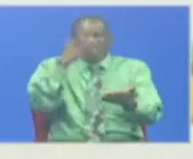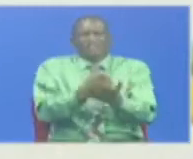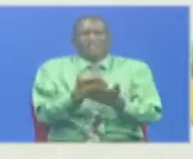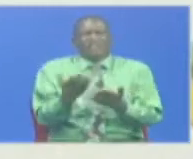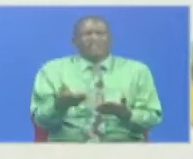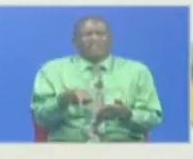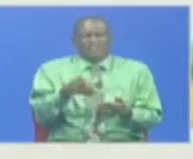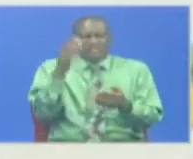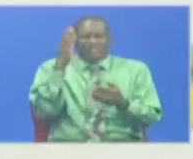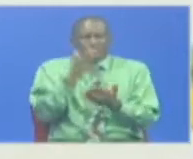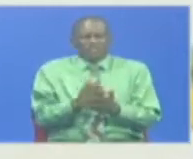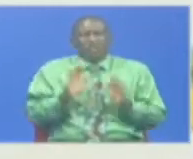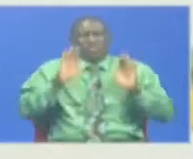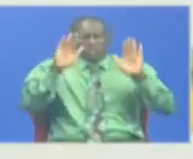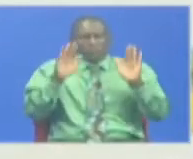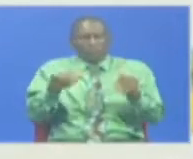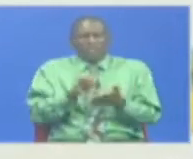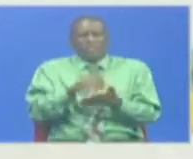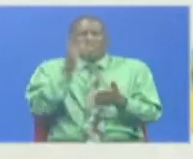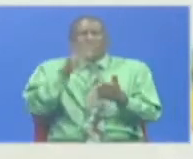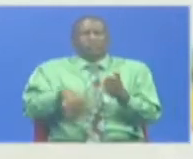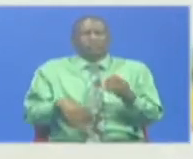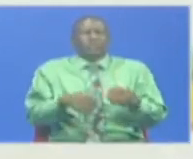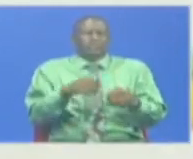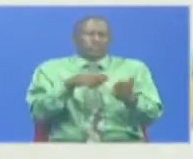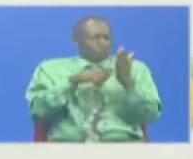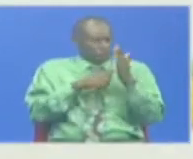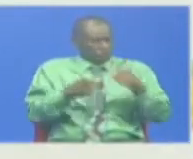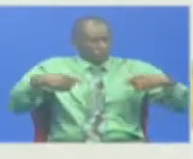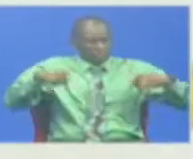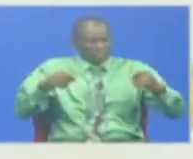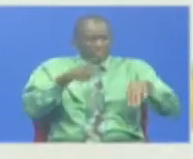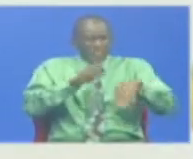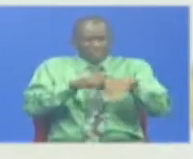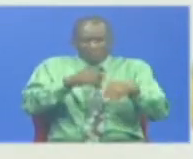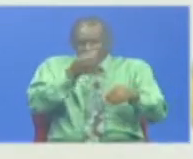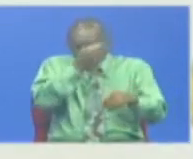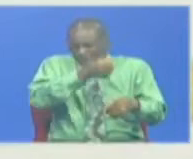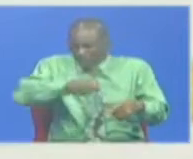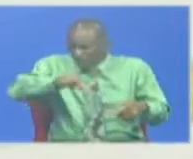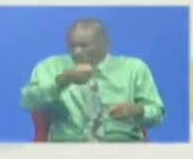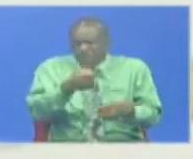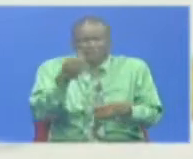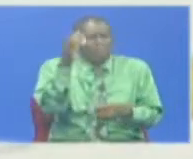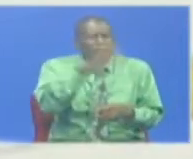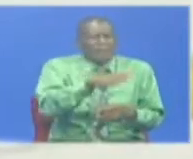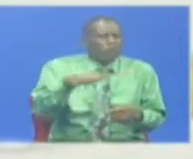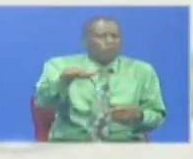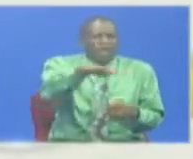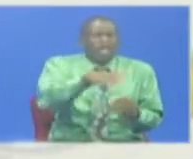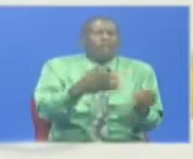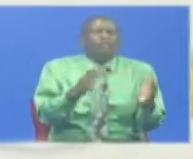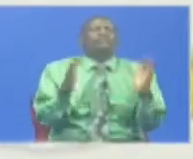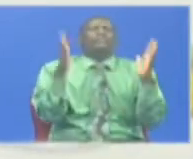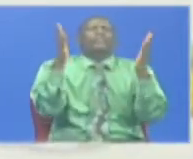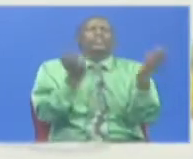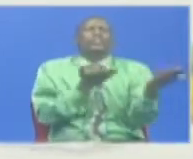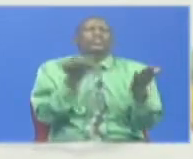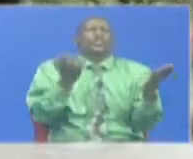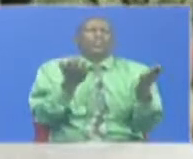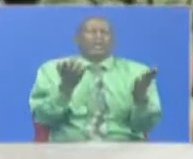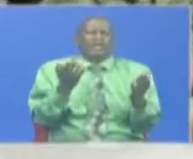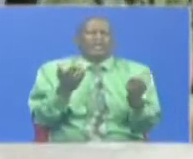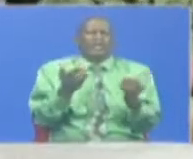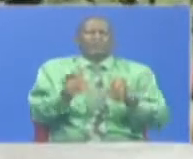actually very important, and that is what measures our success. The moment they go back to their environment or where to their actual ecosystem.